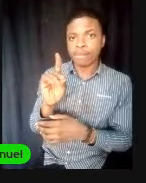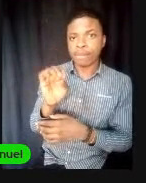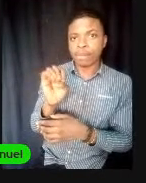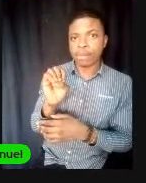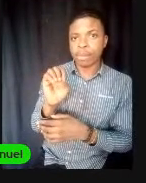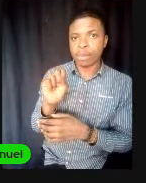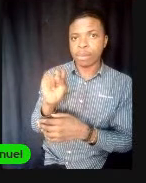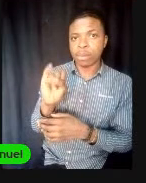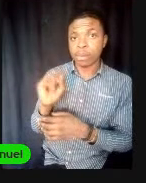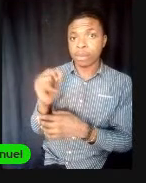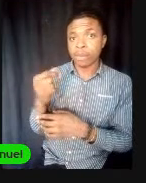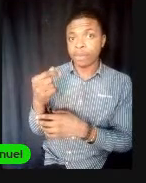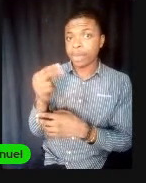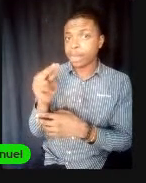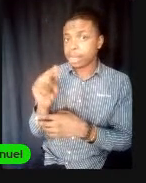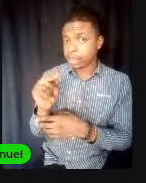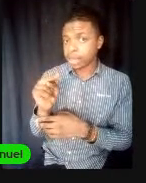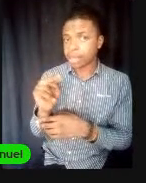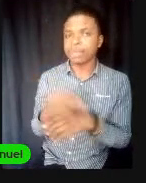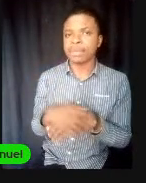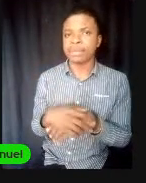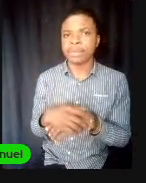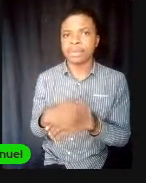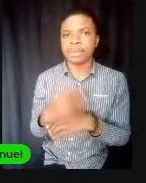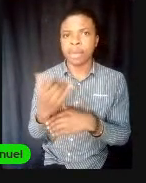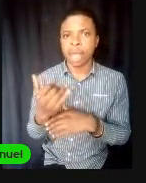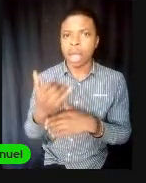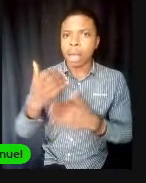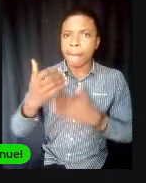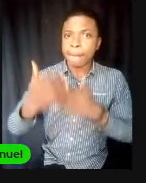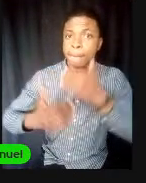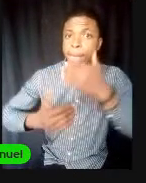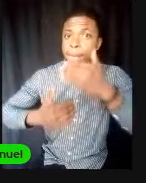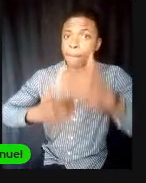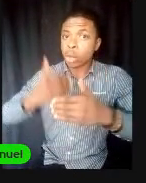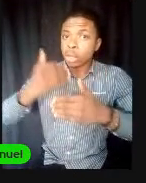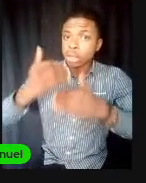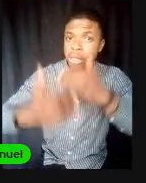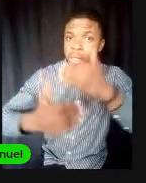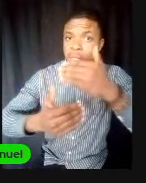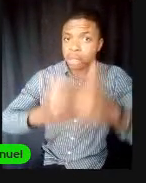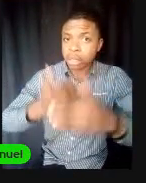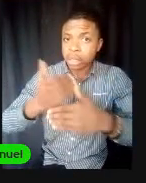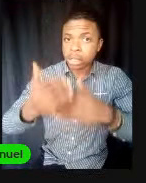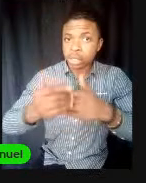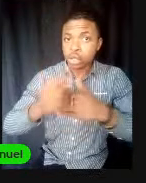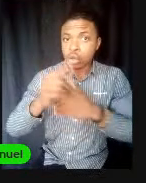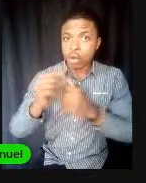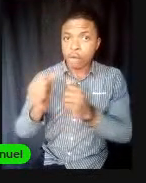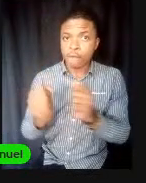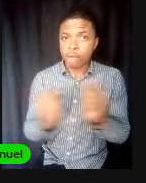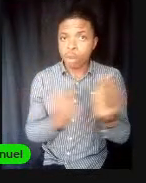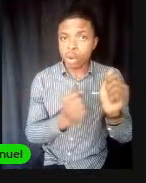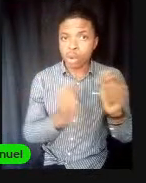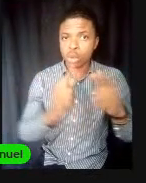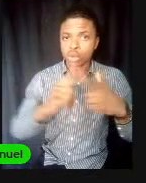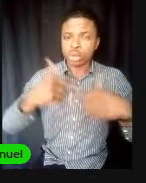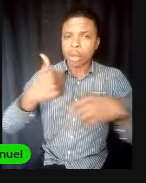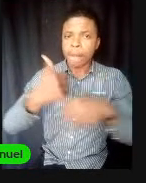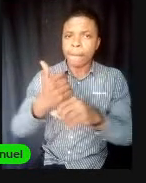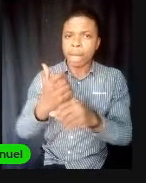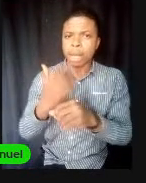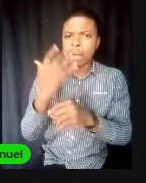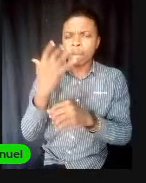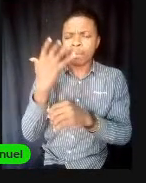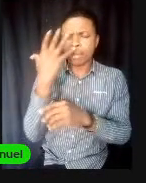Okay, the process that you follow to make that beautiful design, to make a very beautiful and presentable